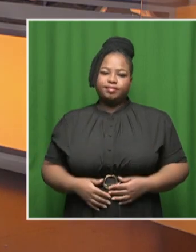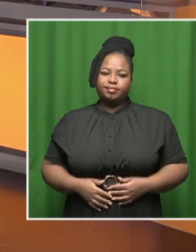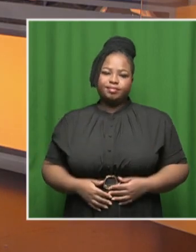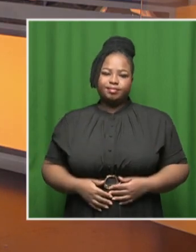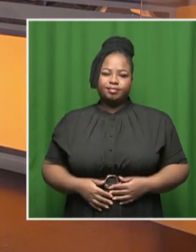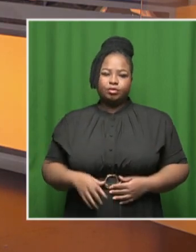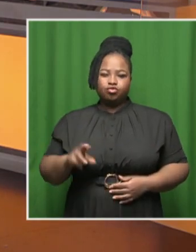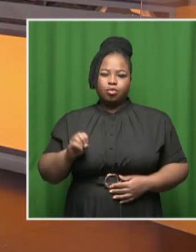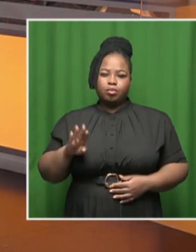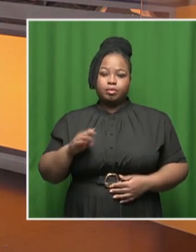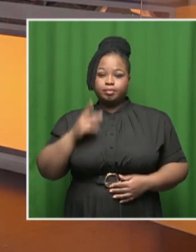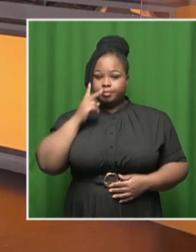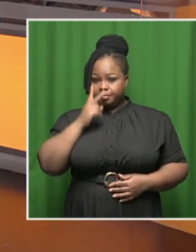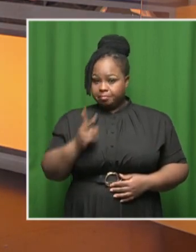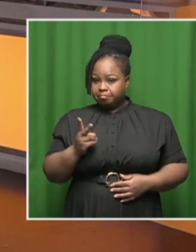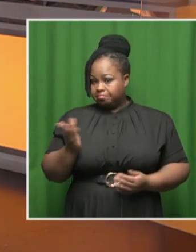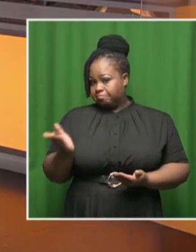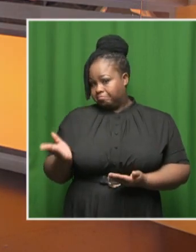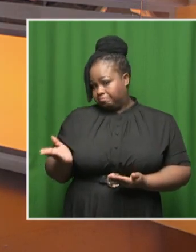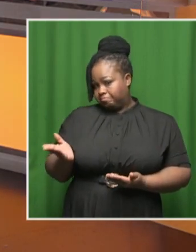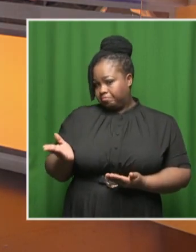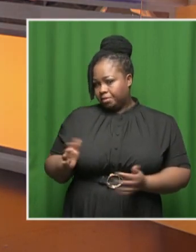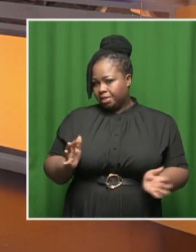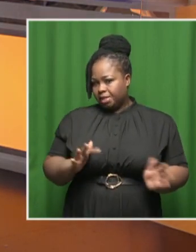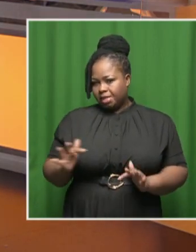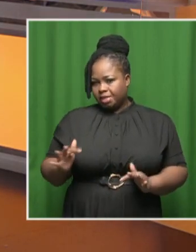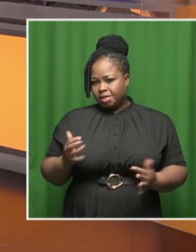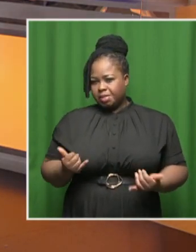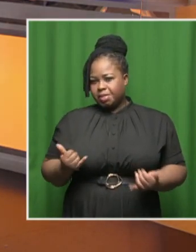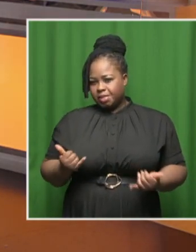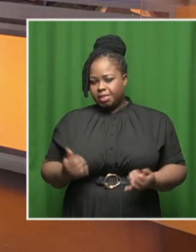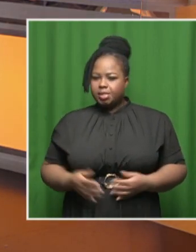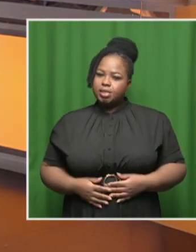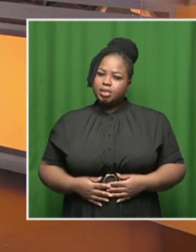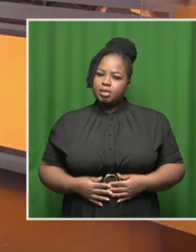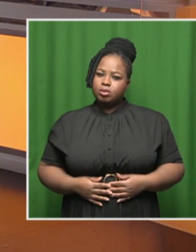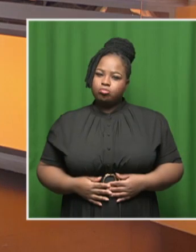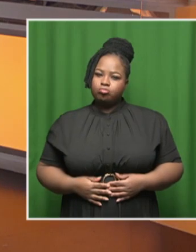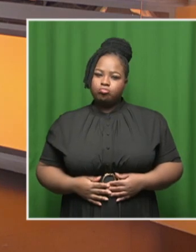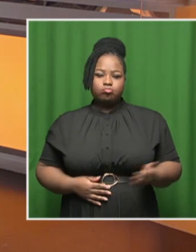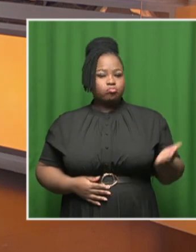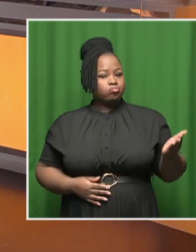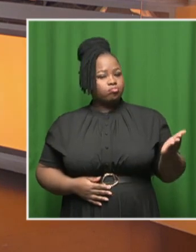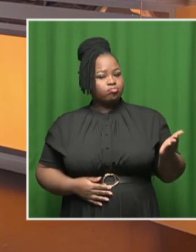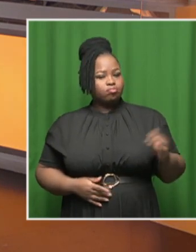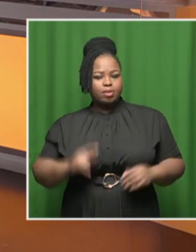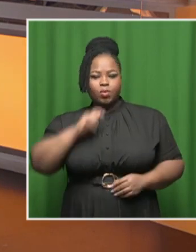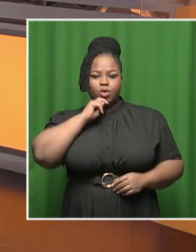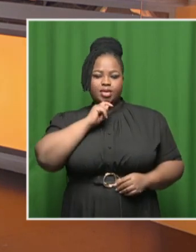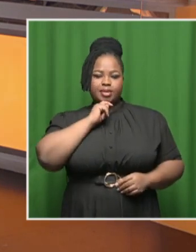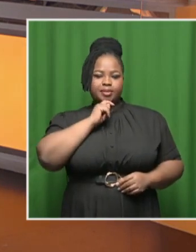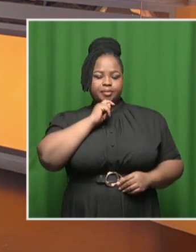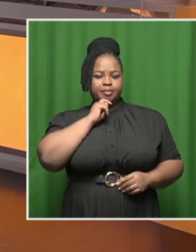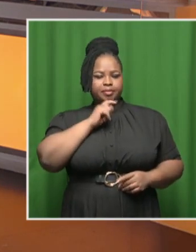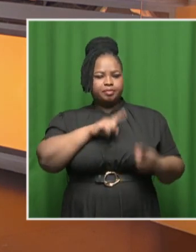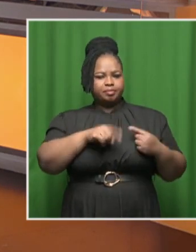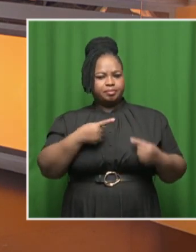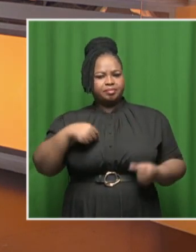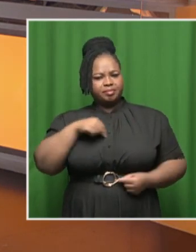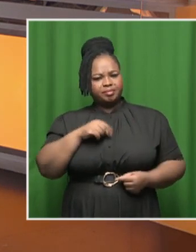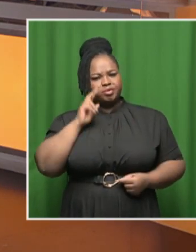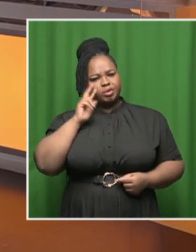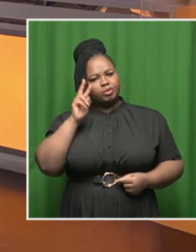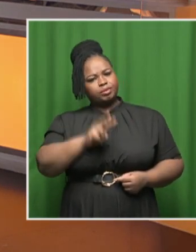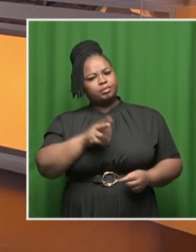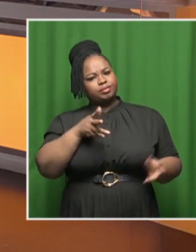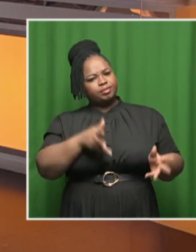let's check in with Rob Byrne to see what that commute's looking like at this time. And there's Rob. Good morning, Rob. From our vantage point